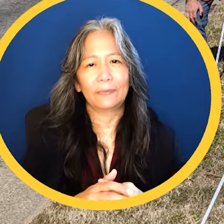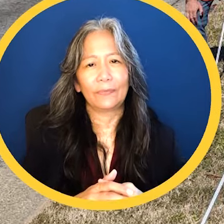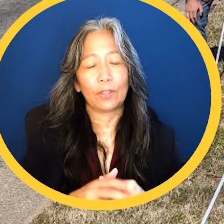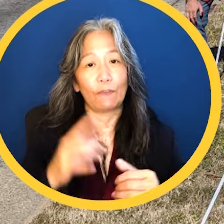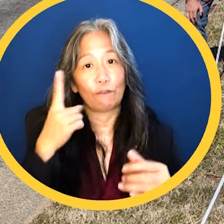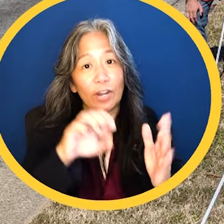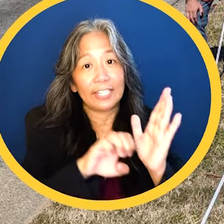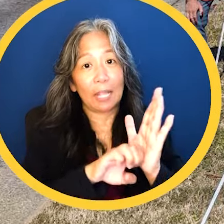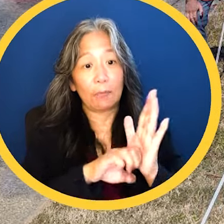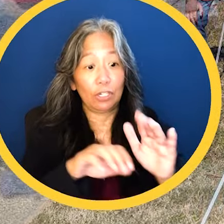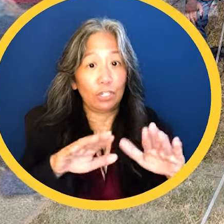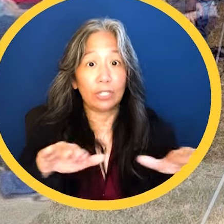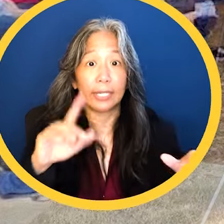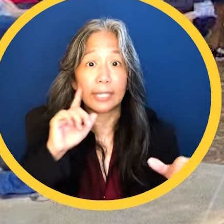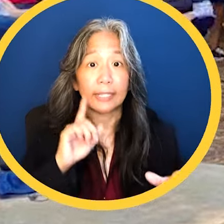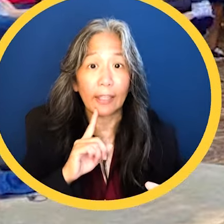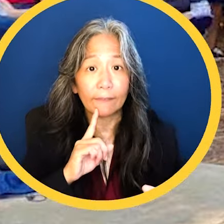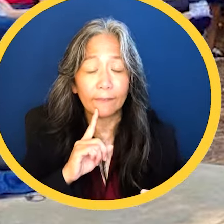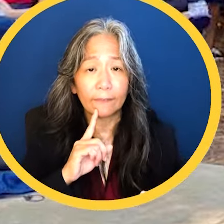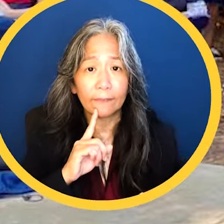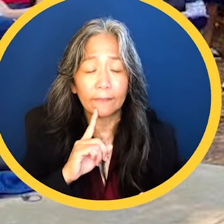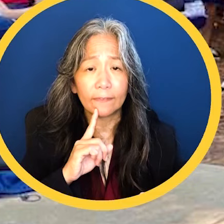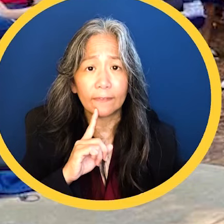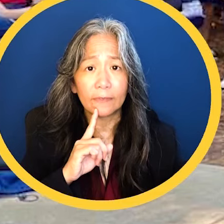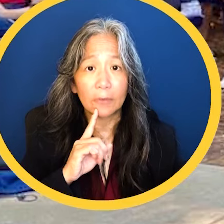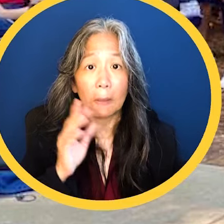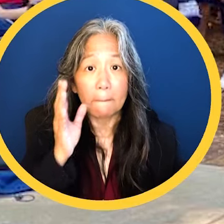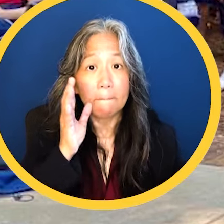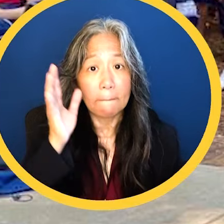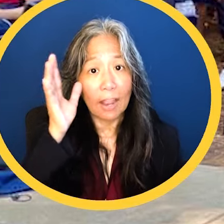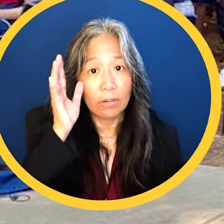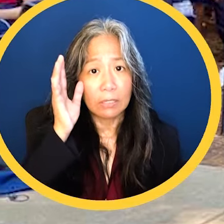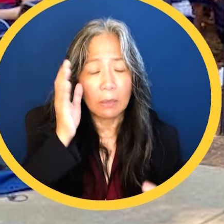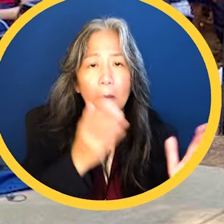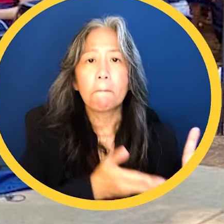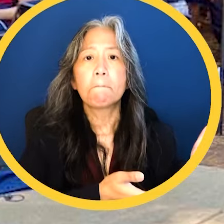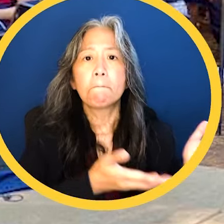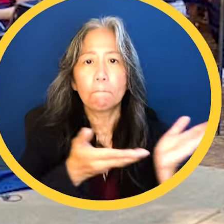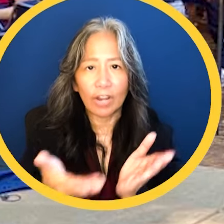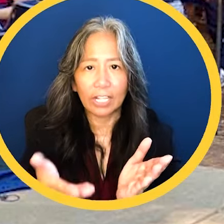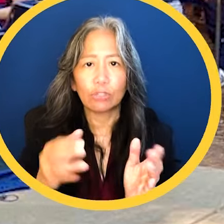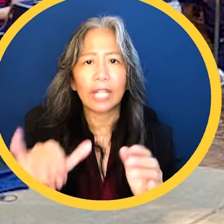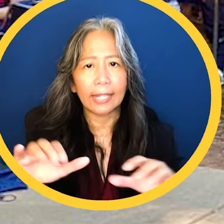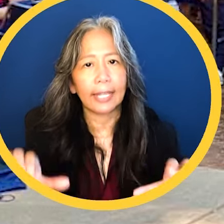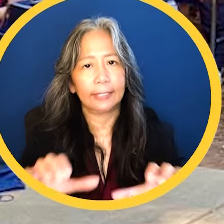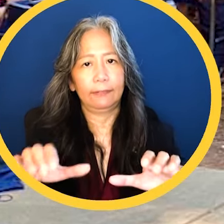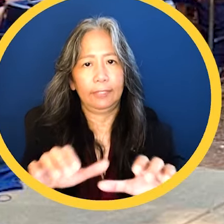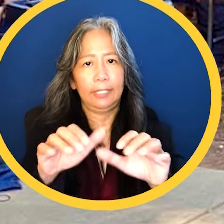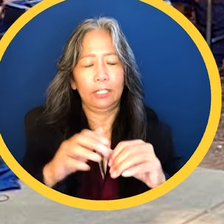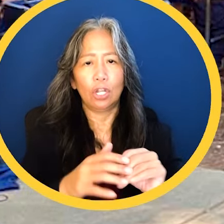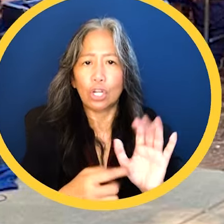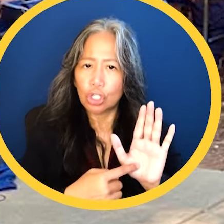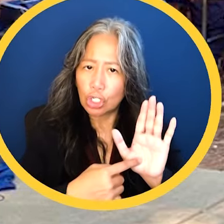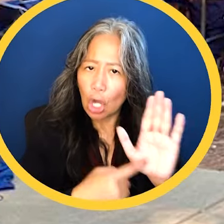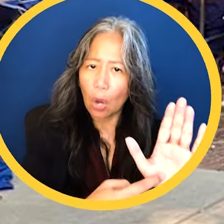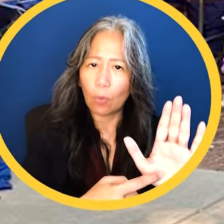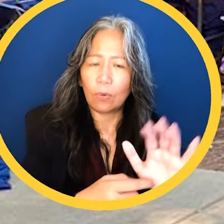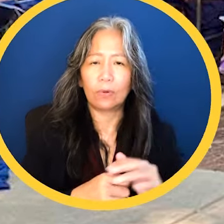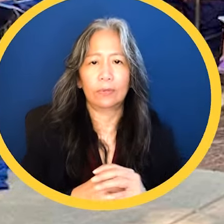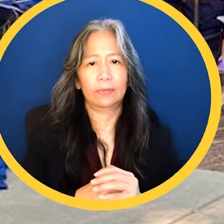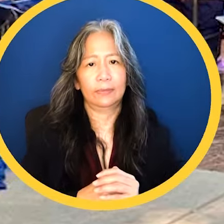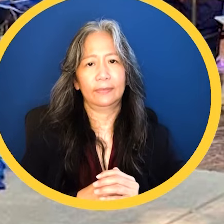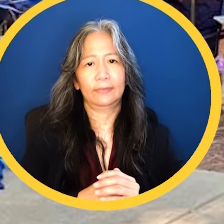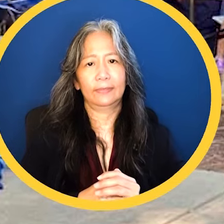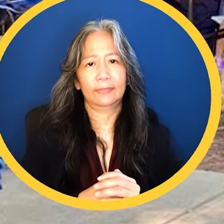for example, if the children are deaf, parents, you know, bring them to those activities, show them.